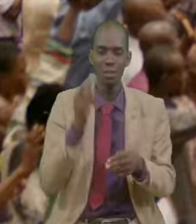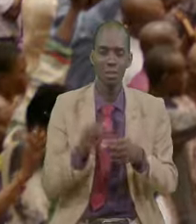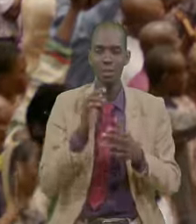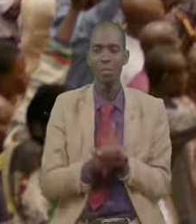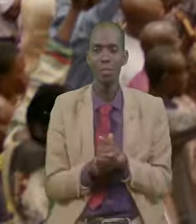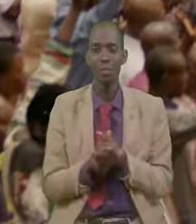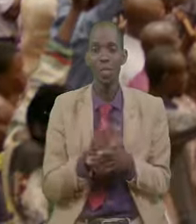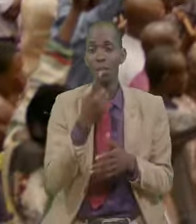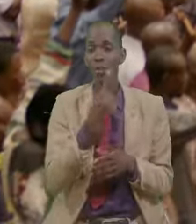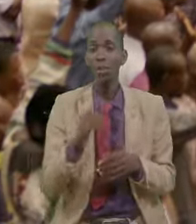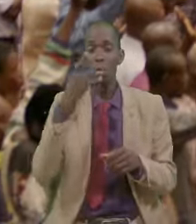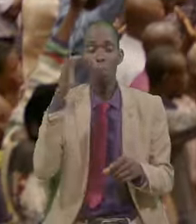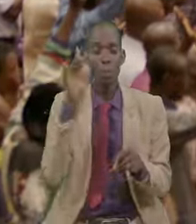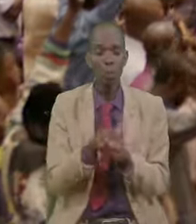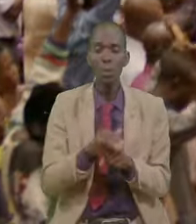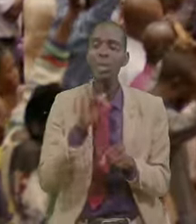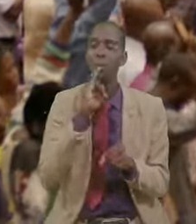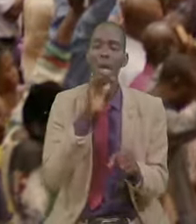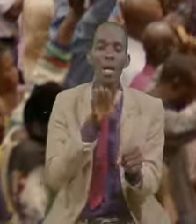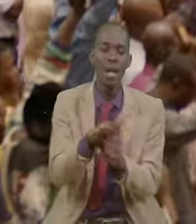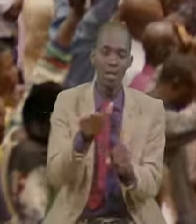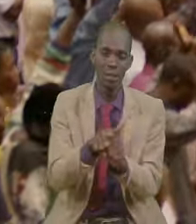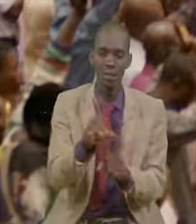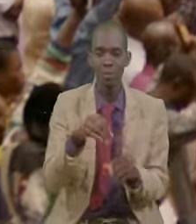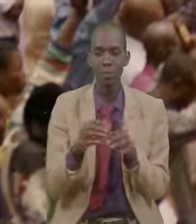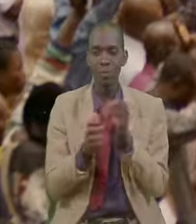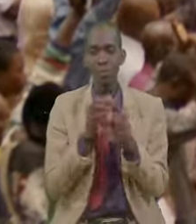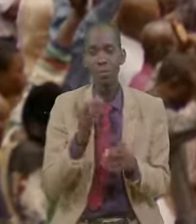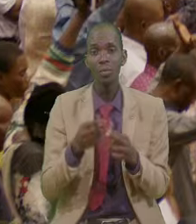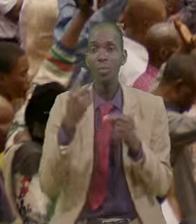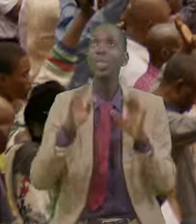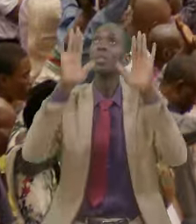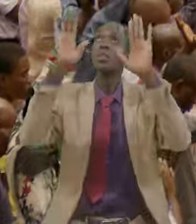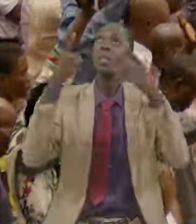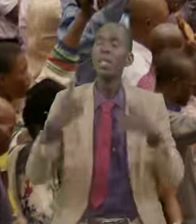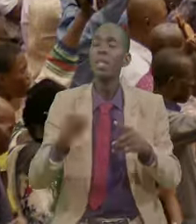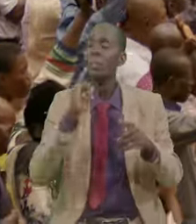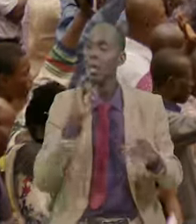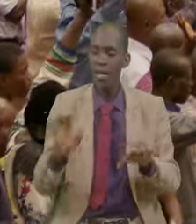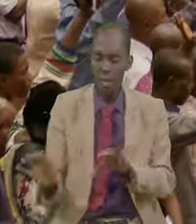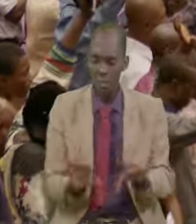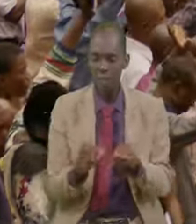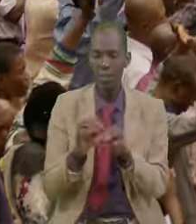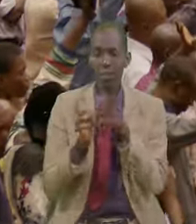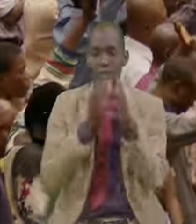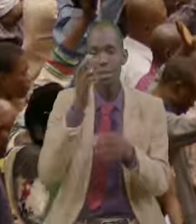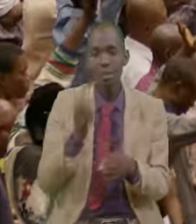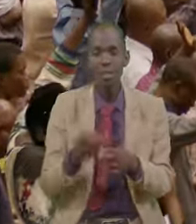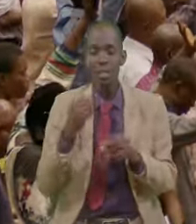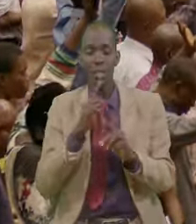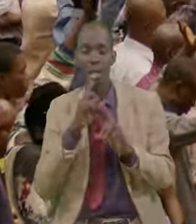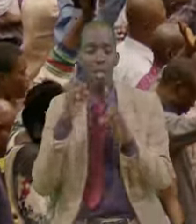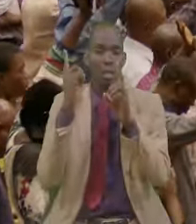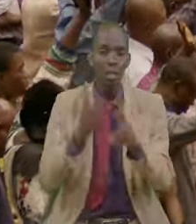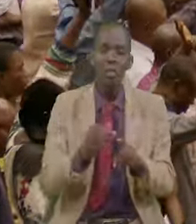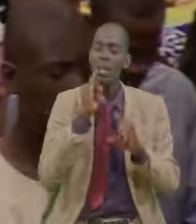The promise is fulfilled. The miracle is performed. The answer